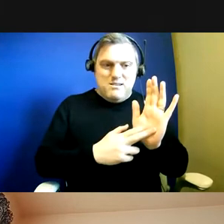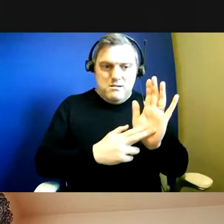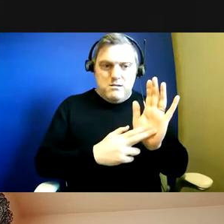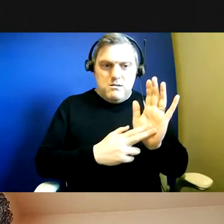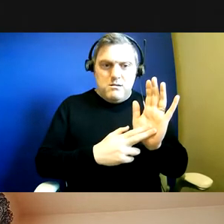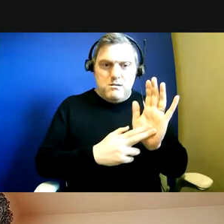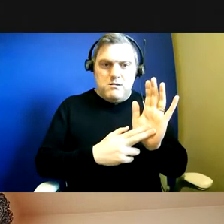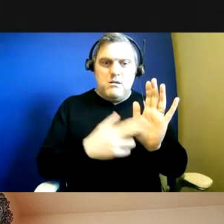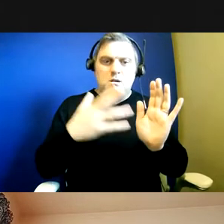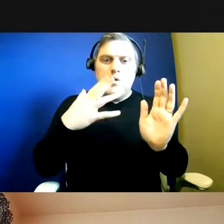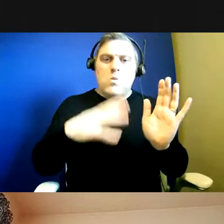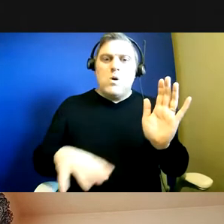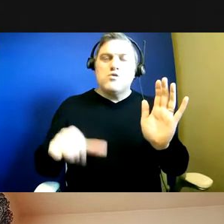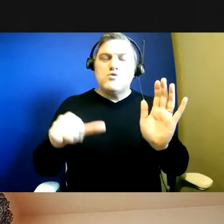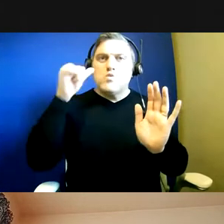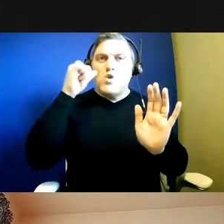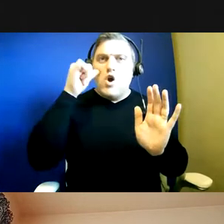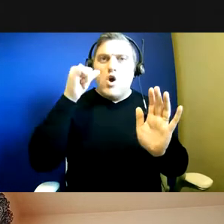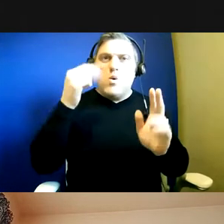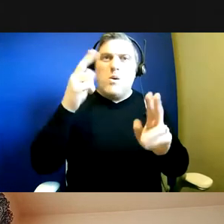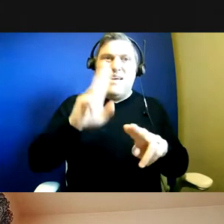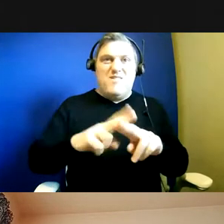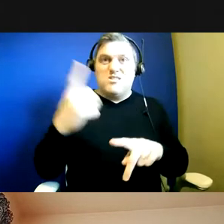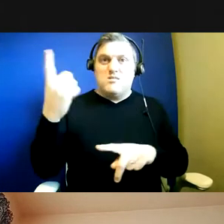box. She wanted to ask if someone